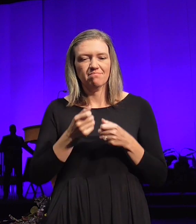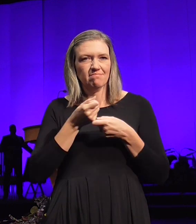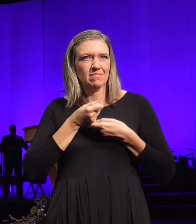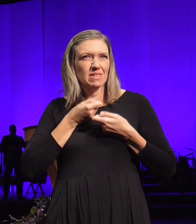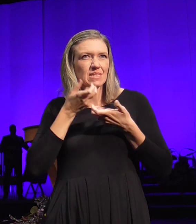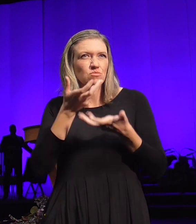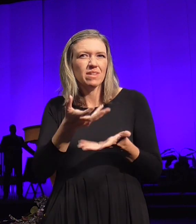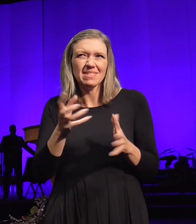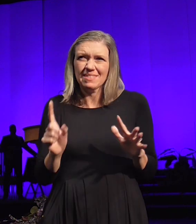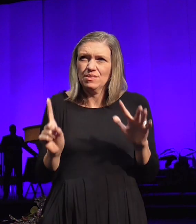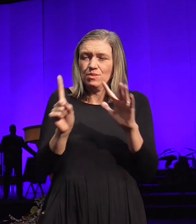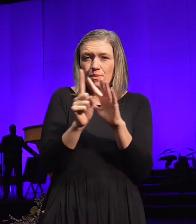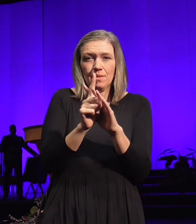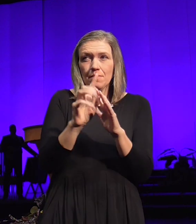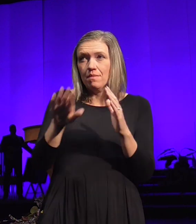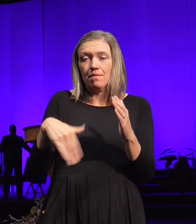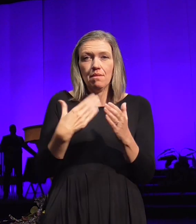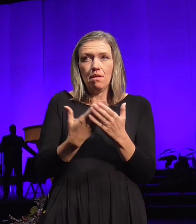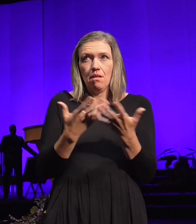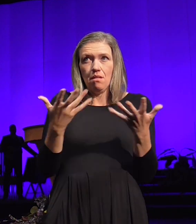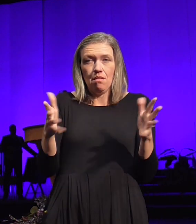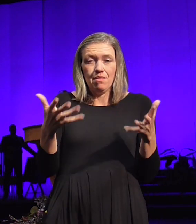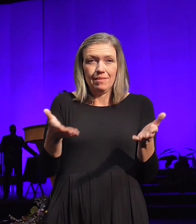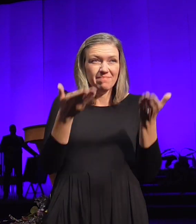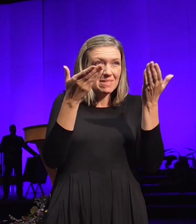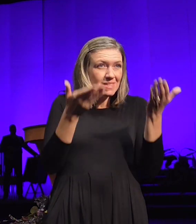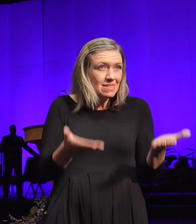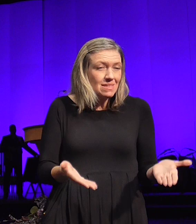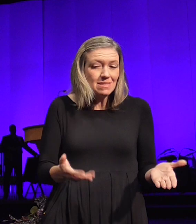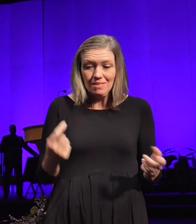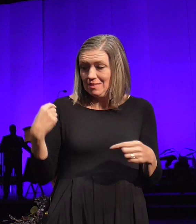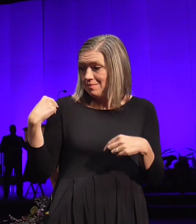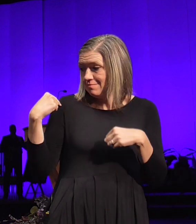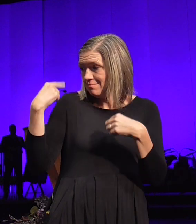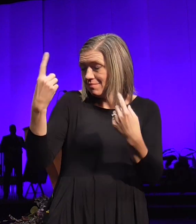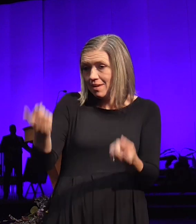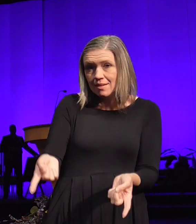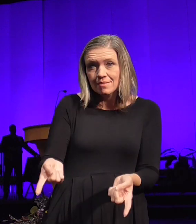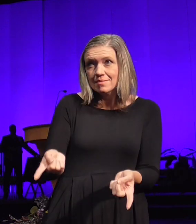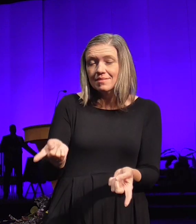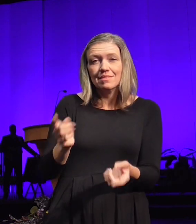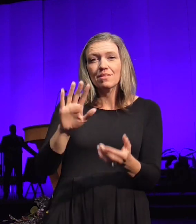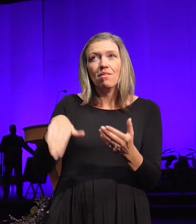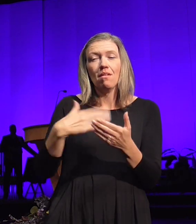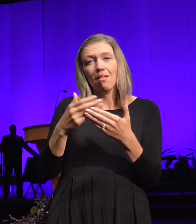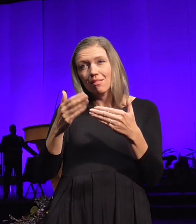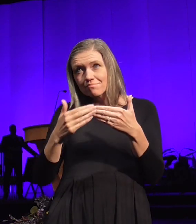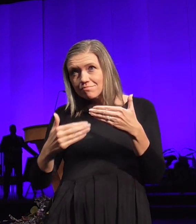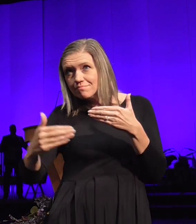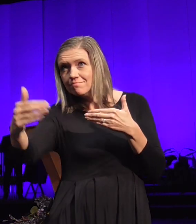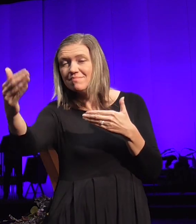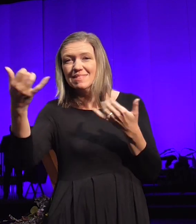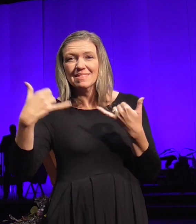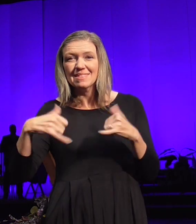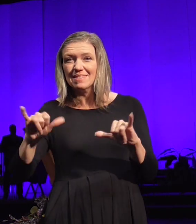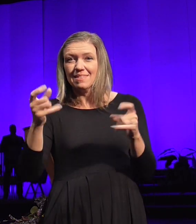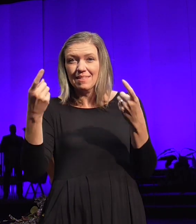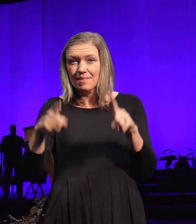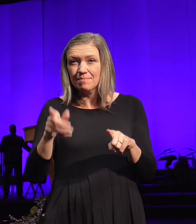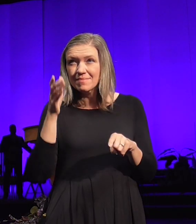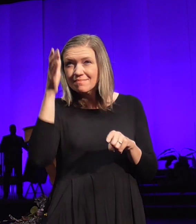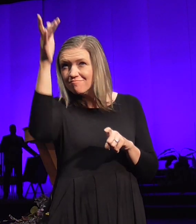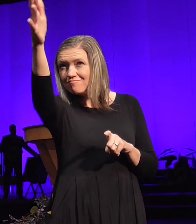expressing as all that is, all that has been, all that is yet to be.